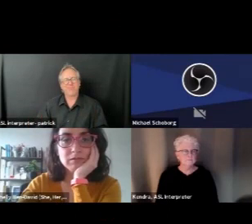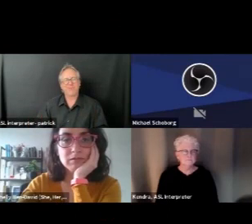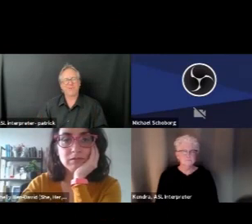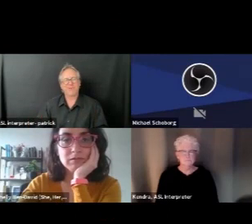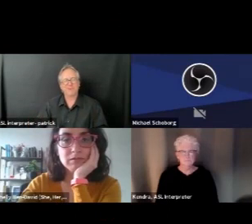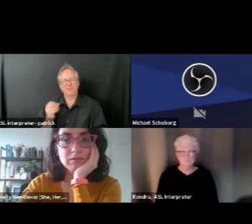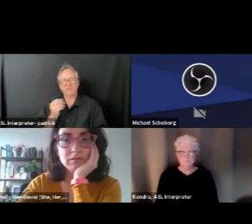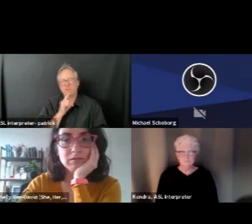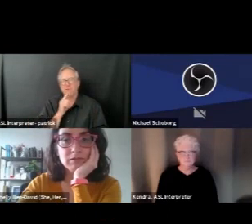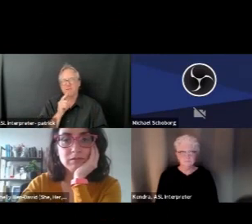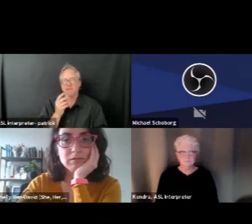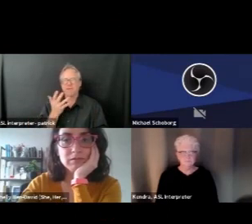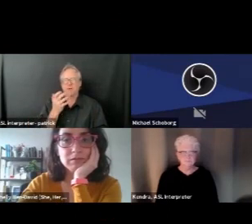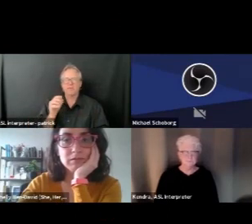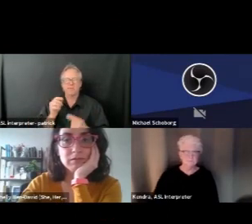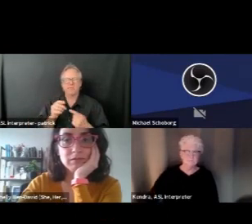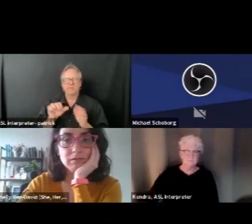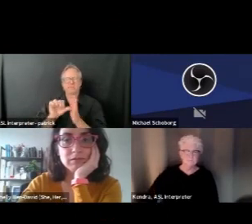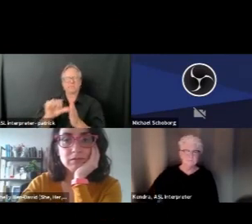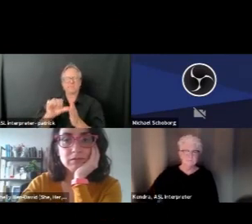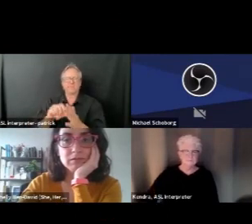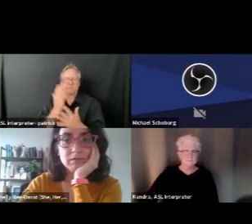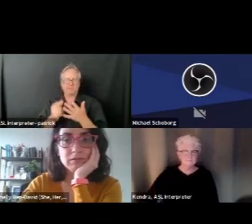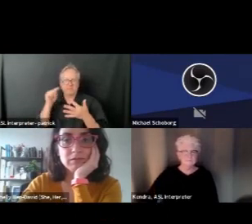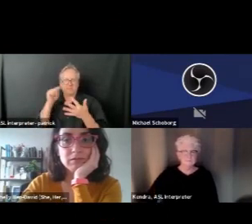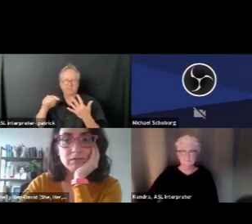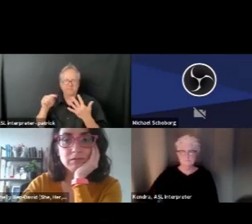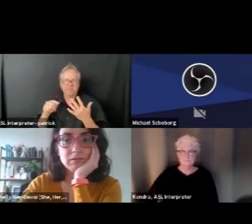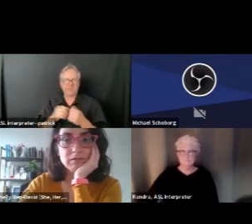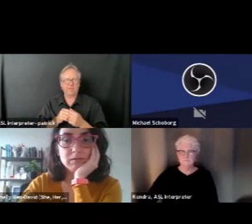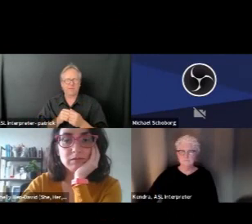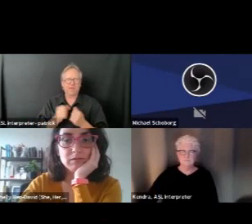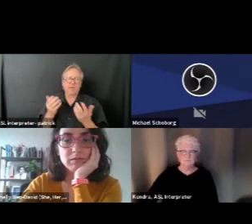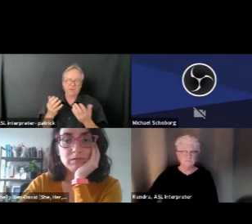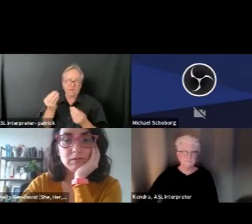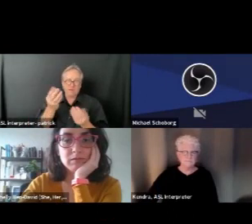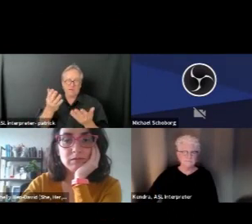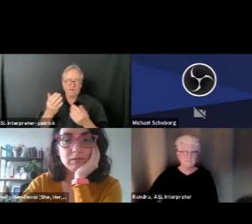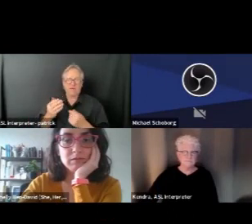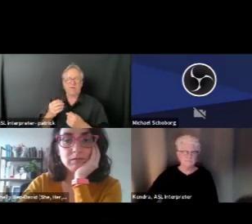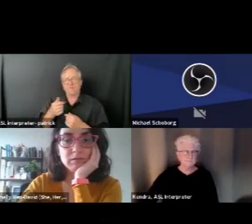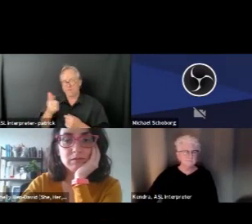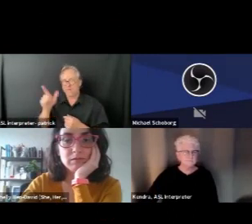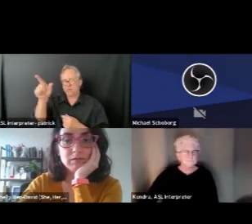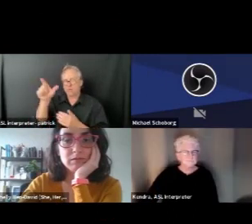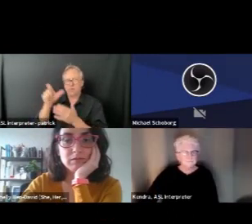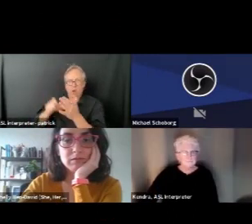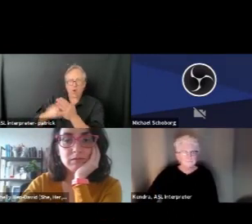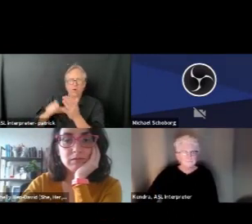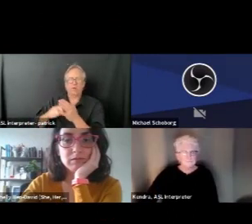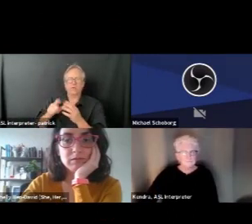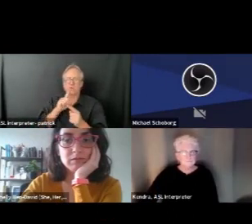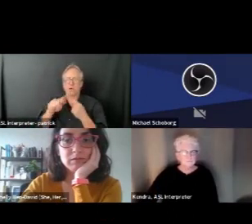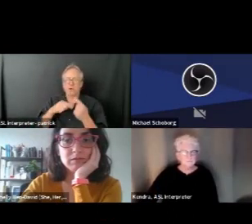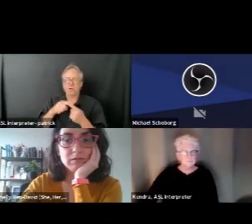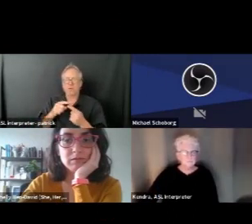I just wanted to like highlight a couple things. So, there's been a lot of a couple papers in the literature talking about some misuses